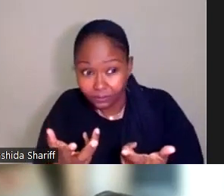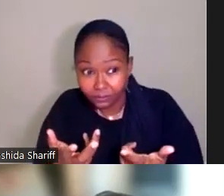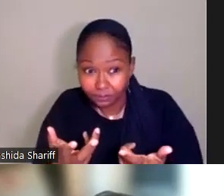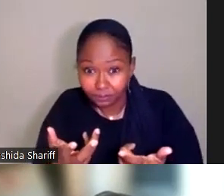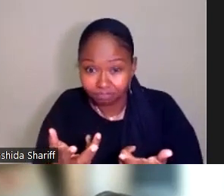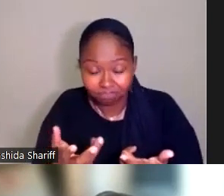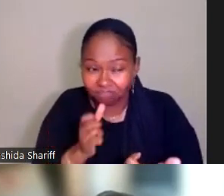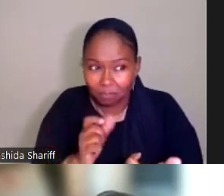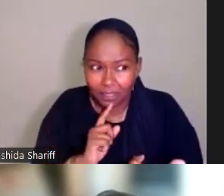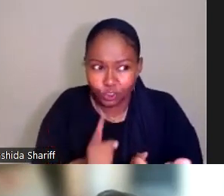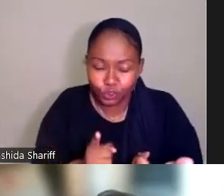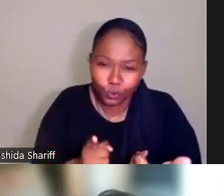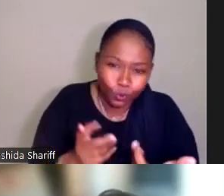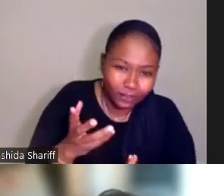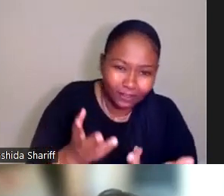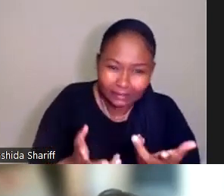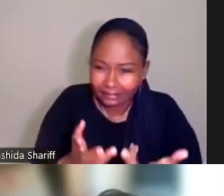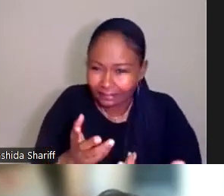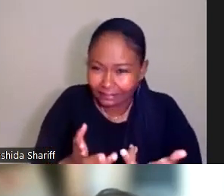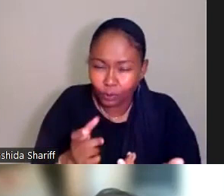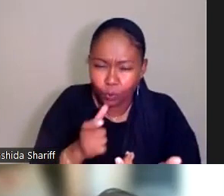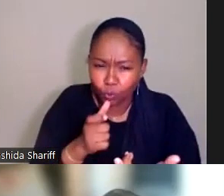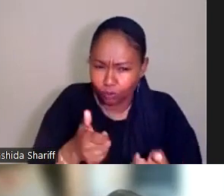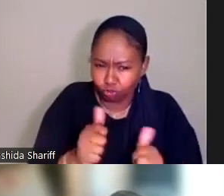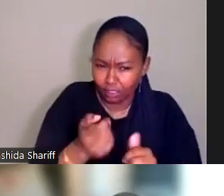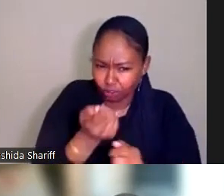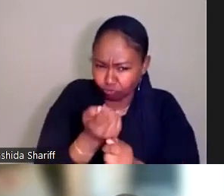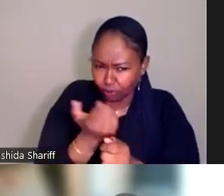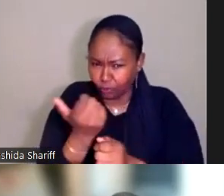I'm not sure who we're trying to remove from.